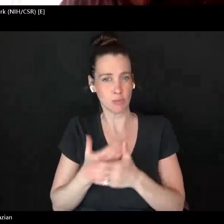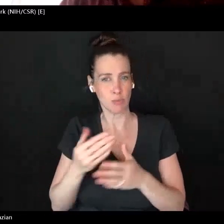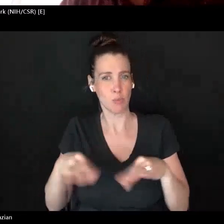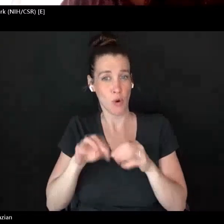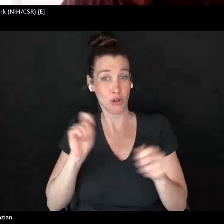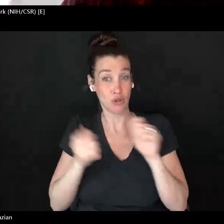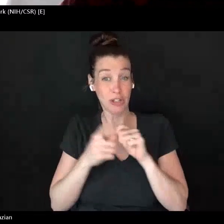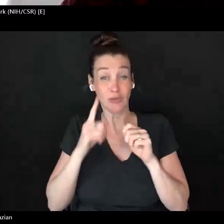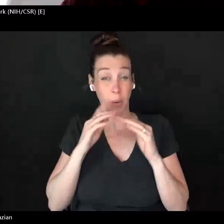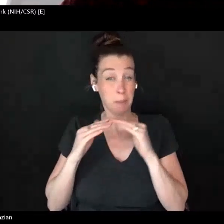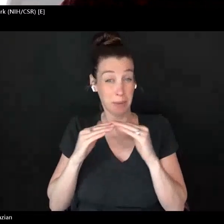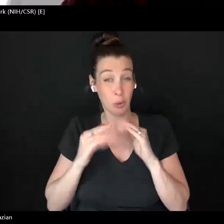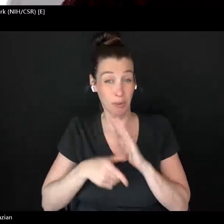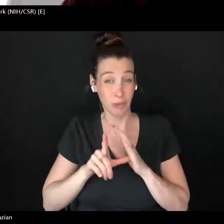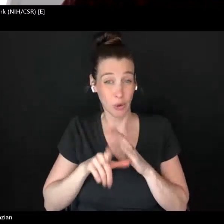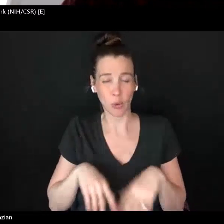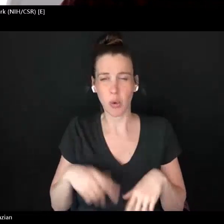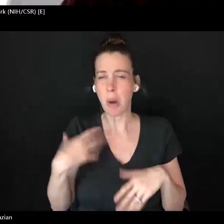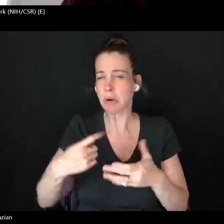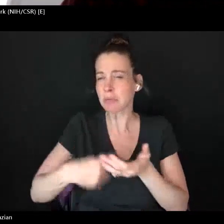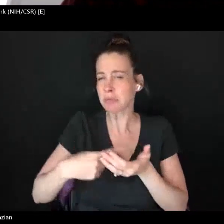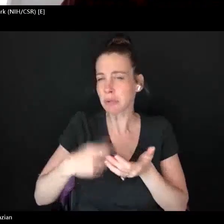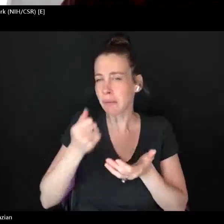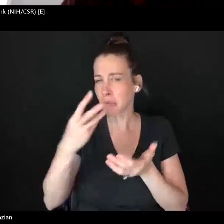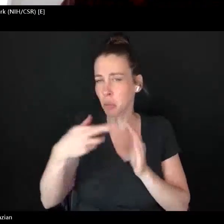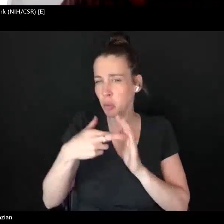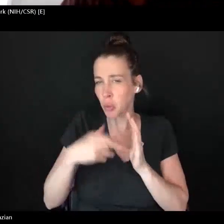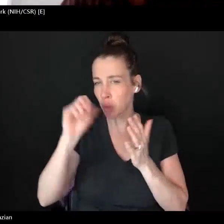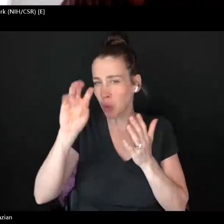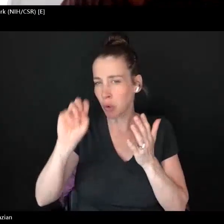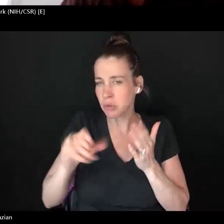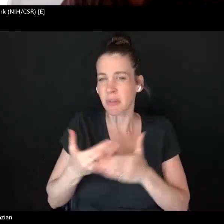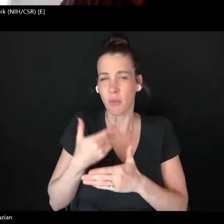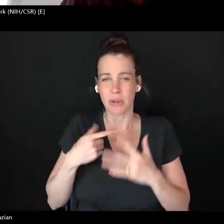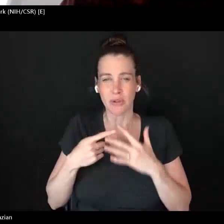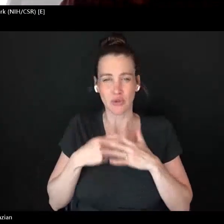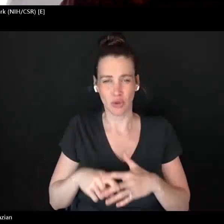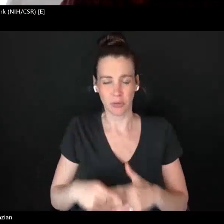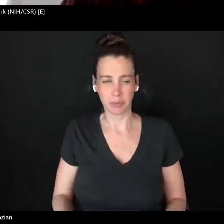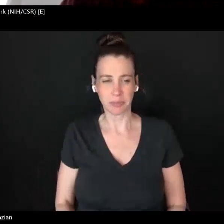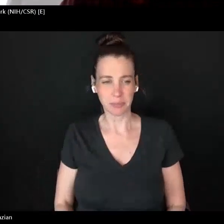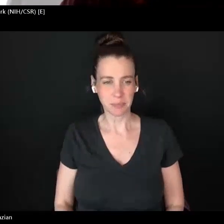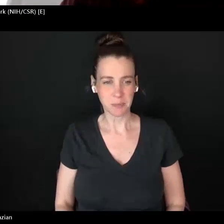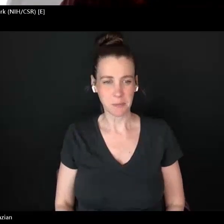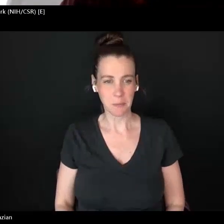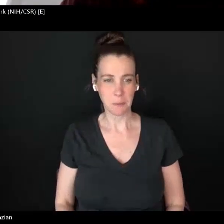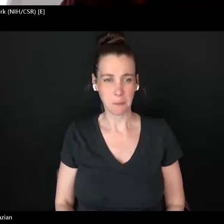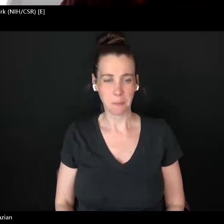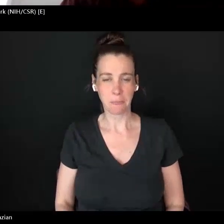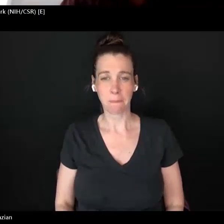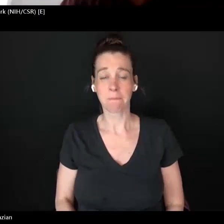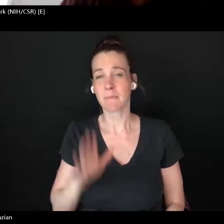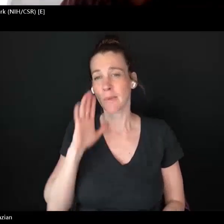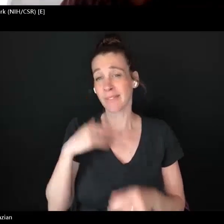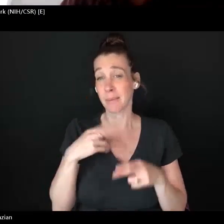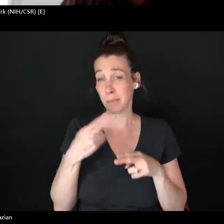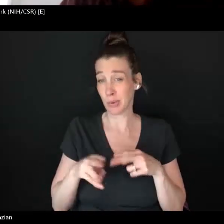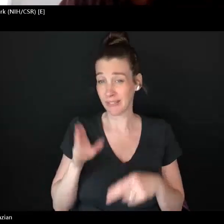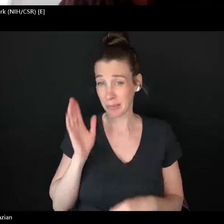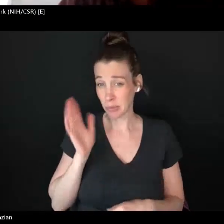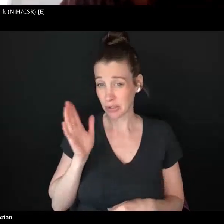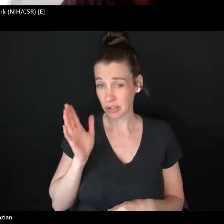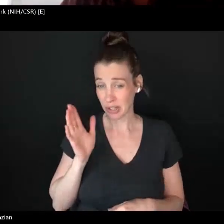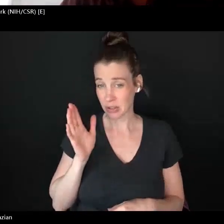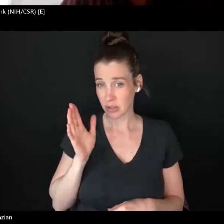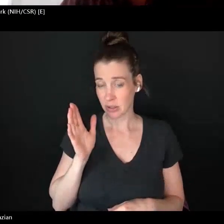review. I just want to go over a few housekeeping items before we get started. We will have a brief presentation with the rest of